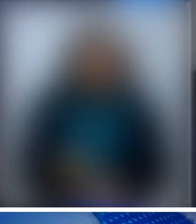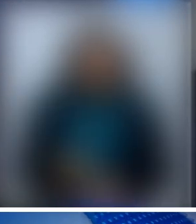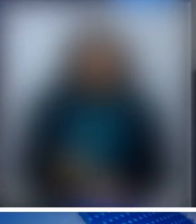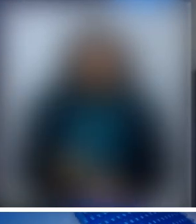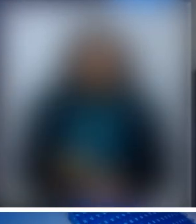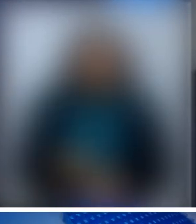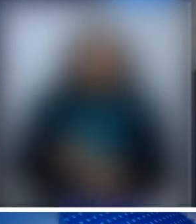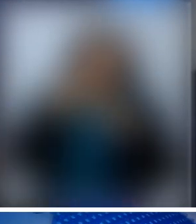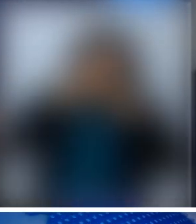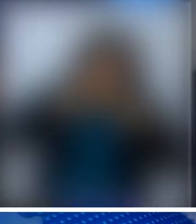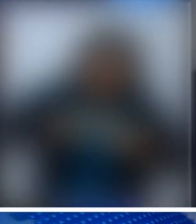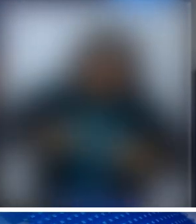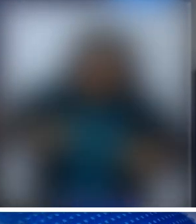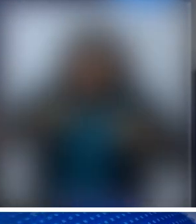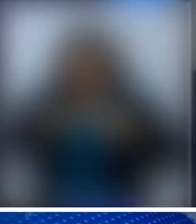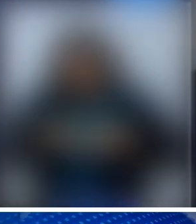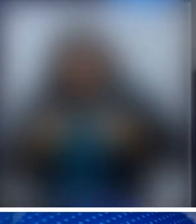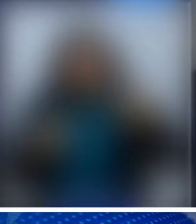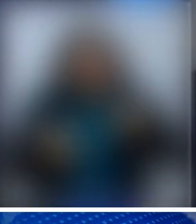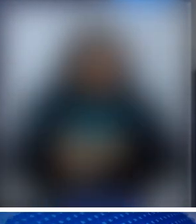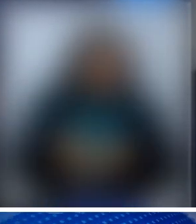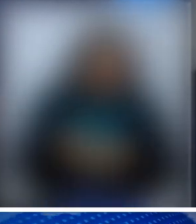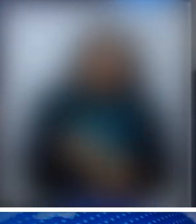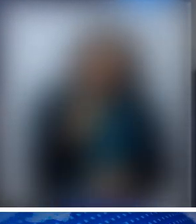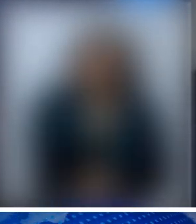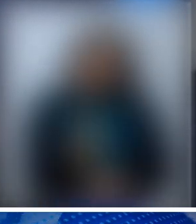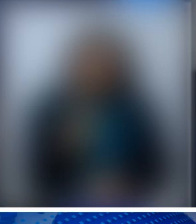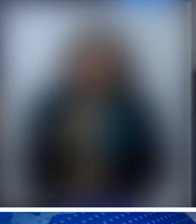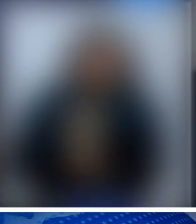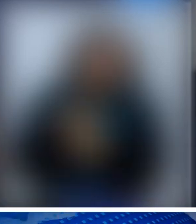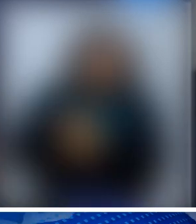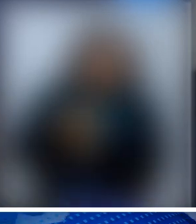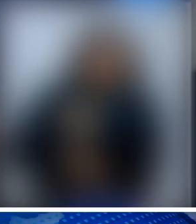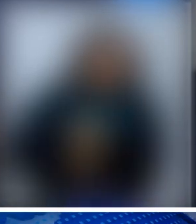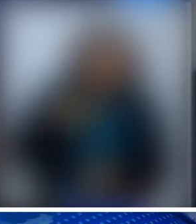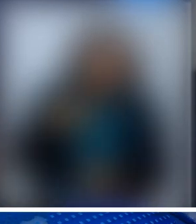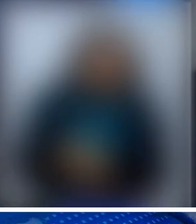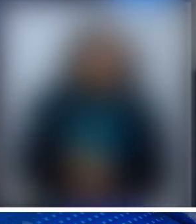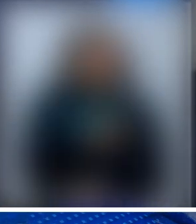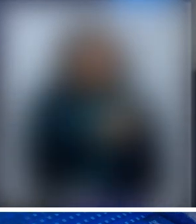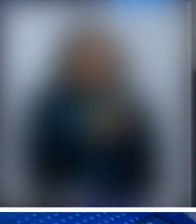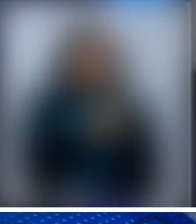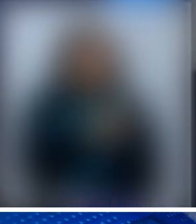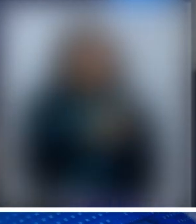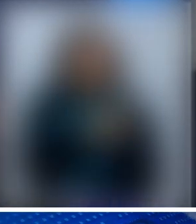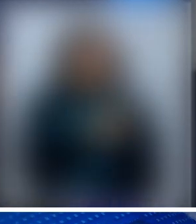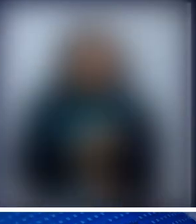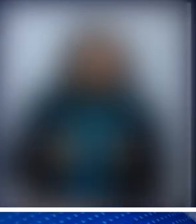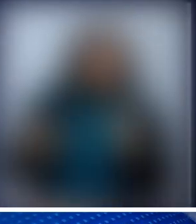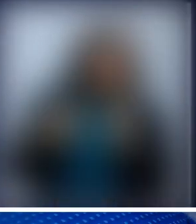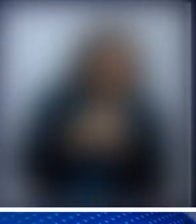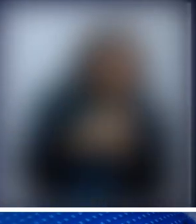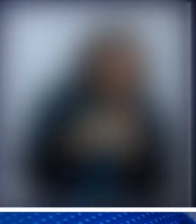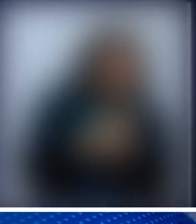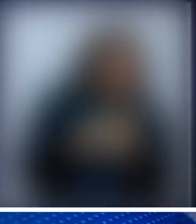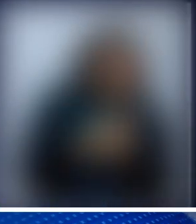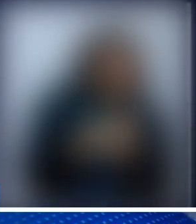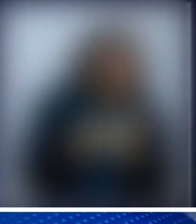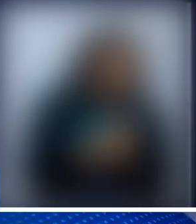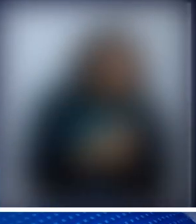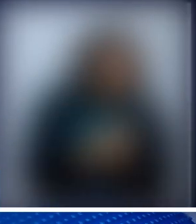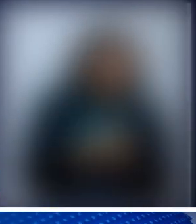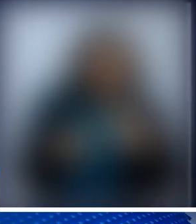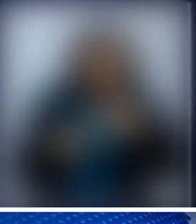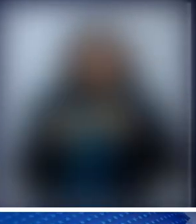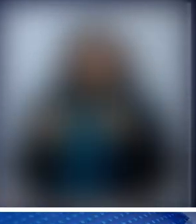annually, and we are mandated by the Disaster Risk Management Act number 10 of 2012, specifically